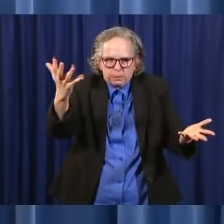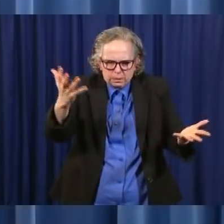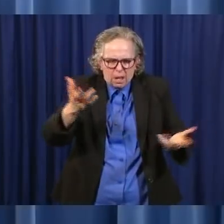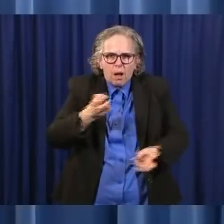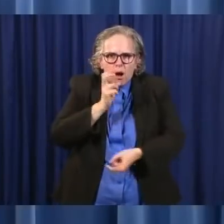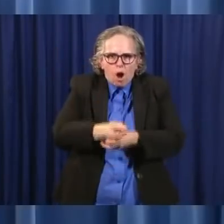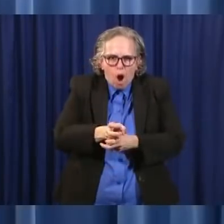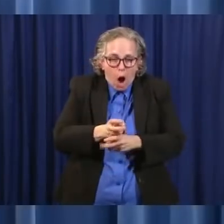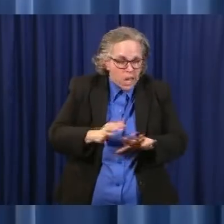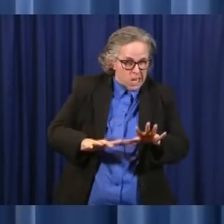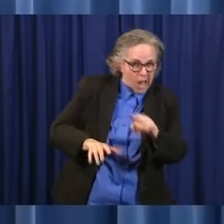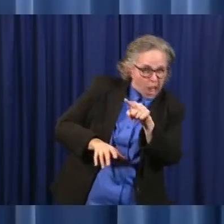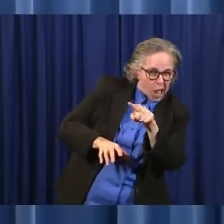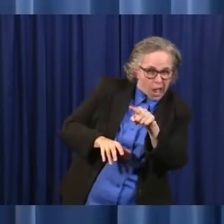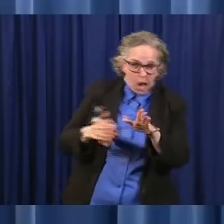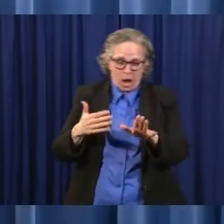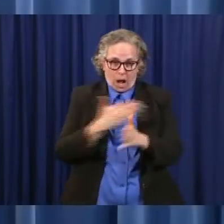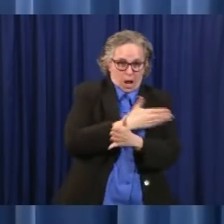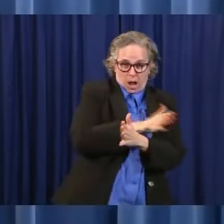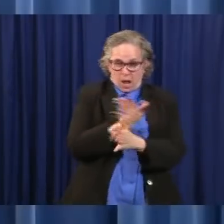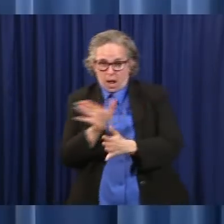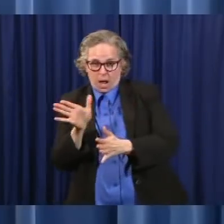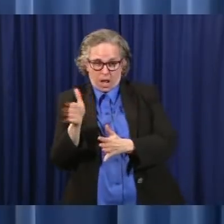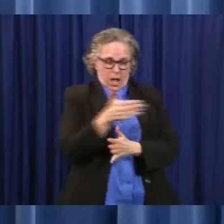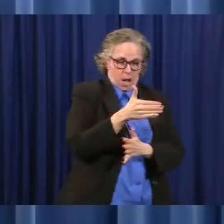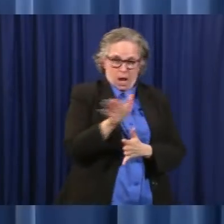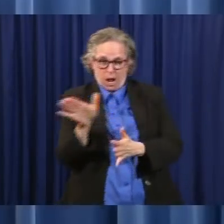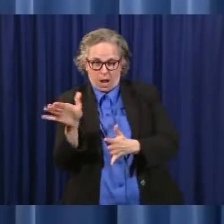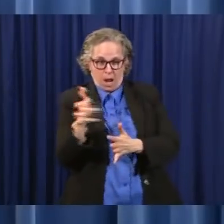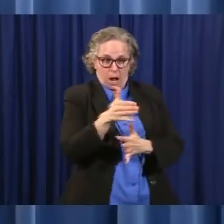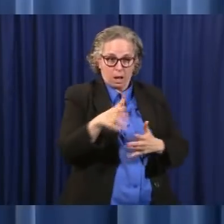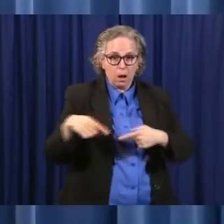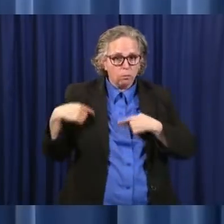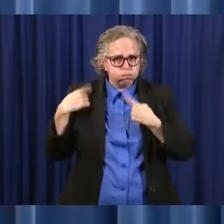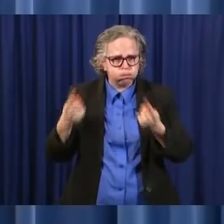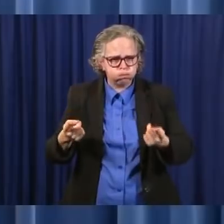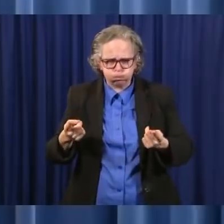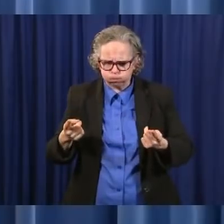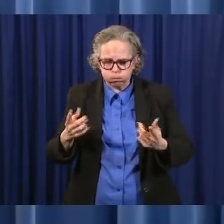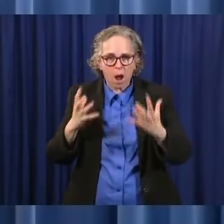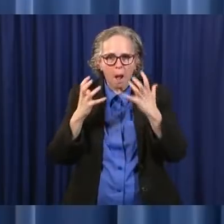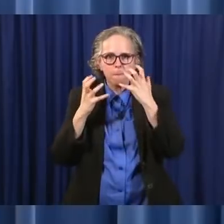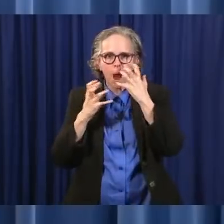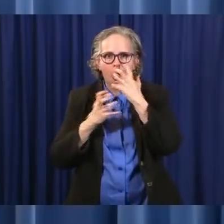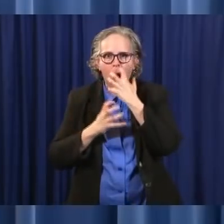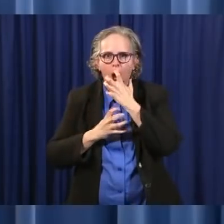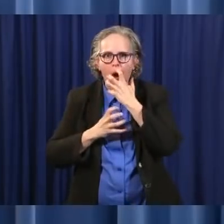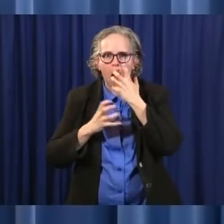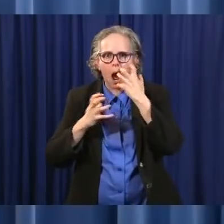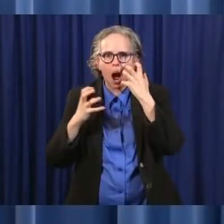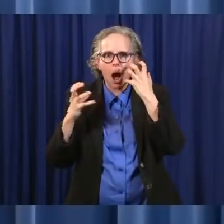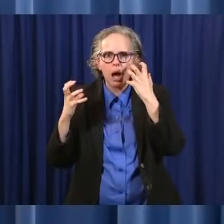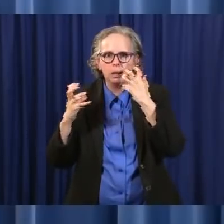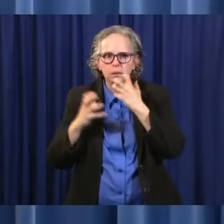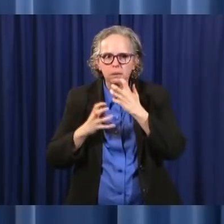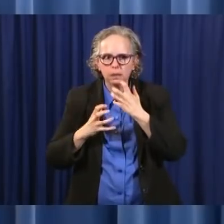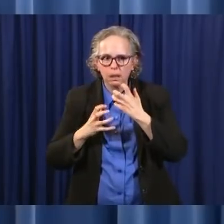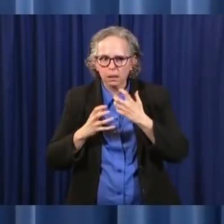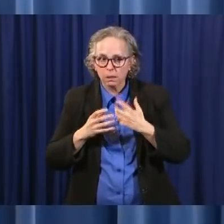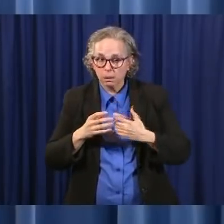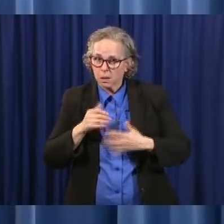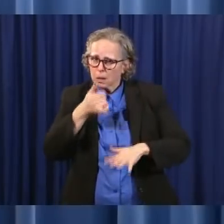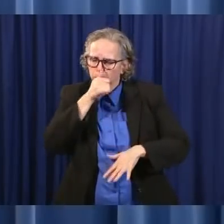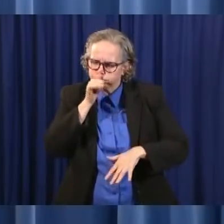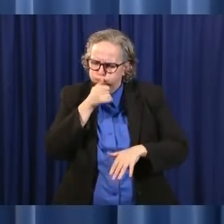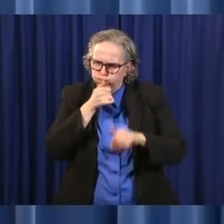tough. I think Ohioans have done phenomenally well. A lot of suffering, a lot of